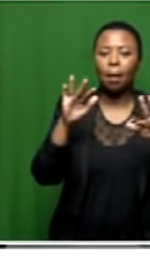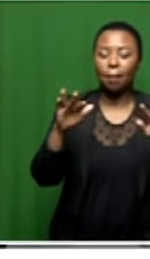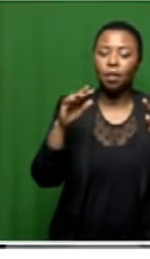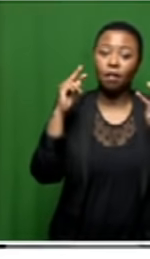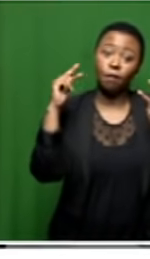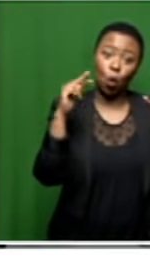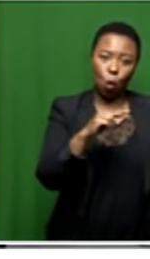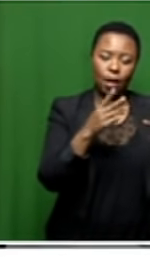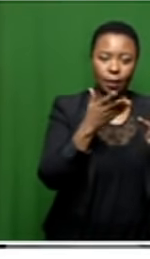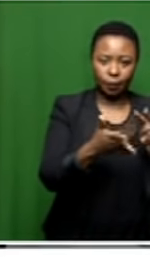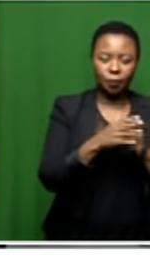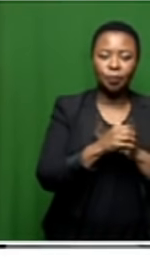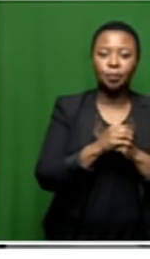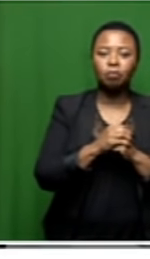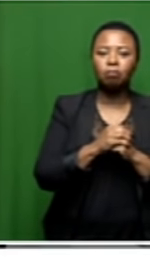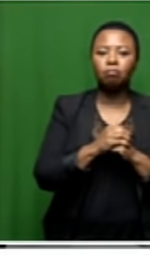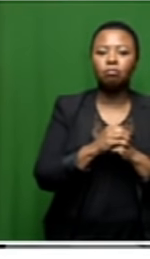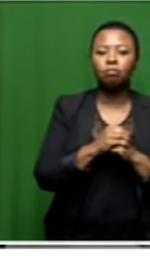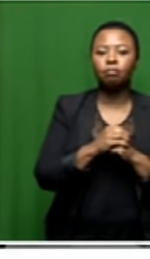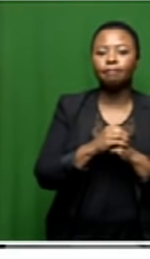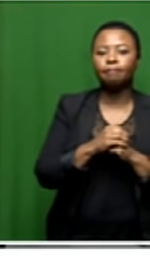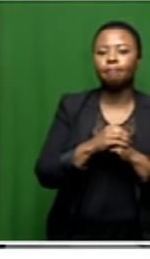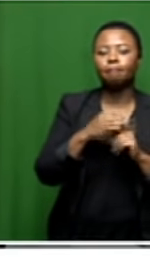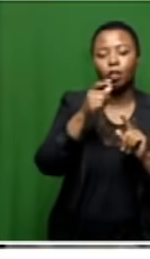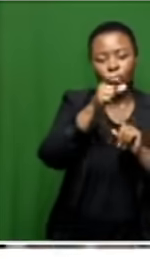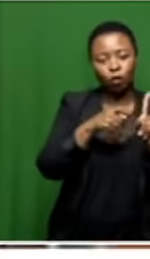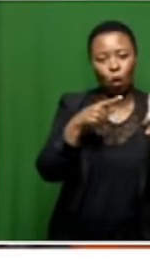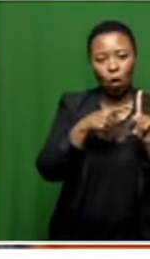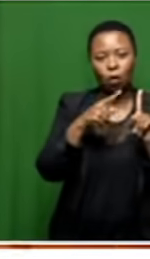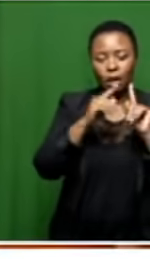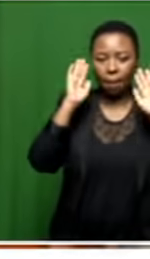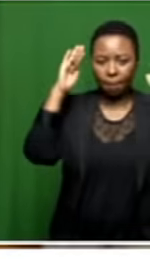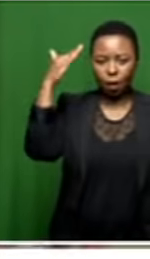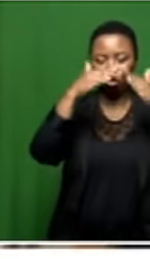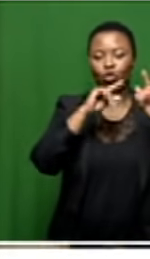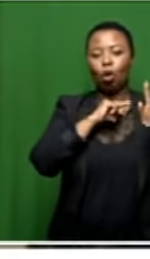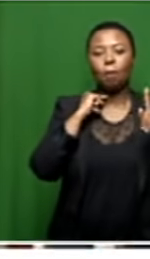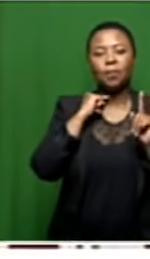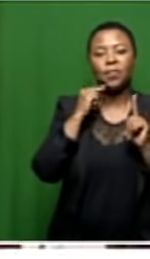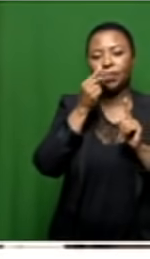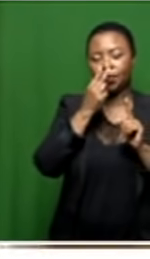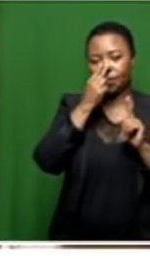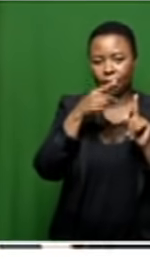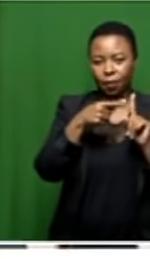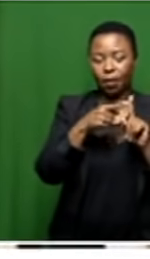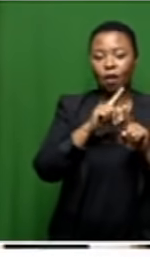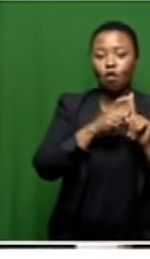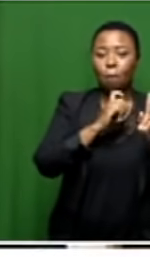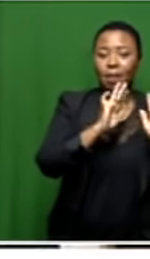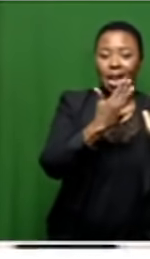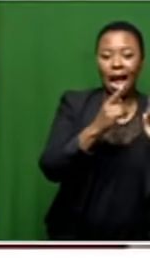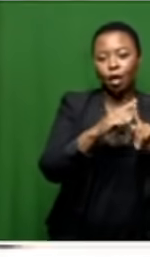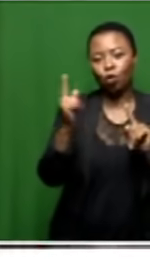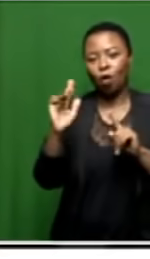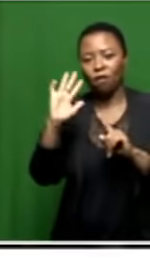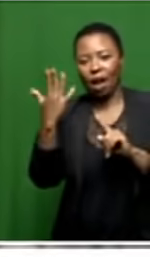as it were. The lying in state of Archbishop Desmond Tutu expected to take place from 9 a.m. this morning through